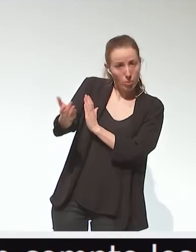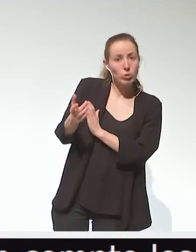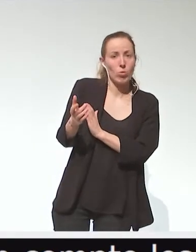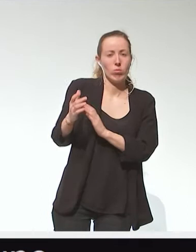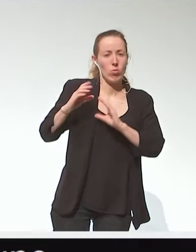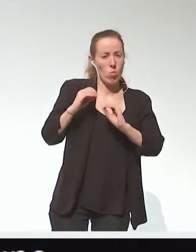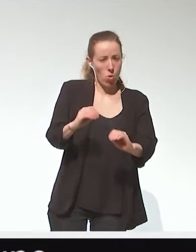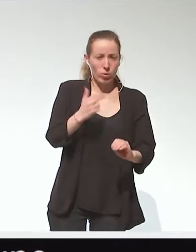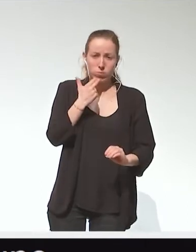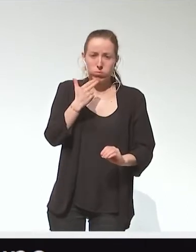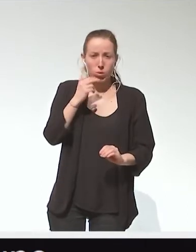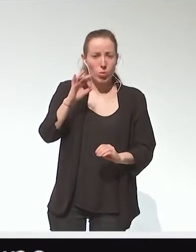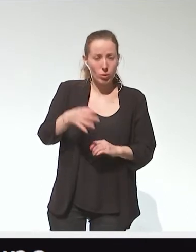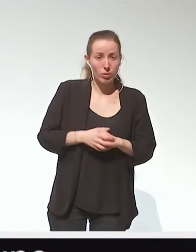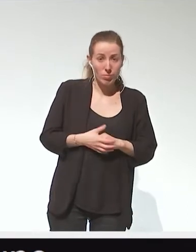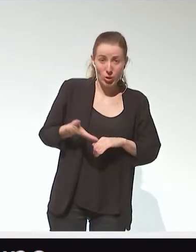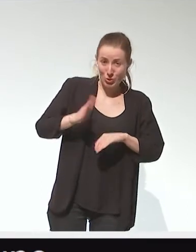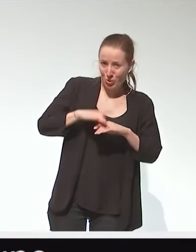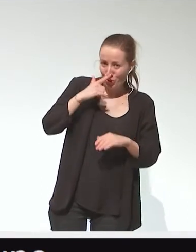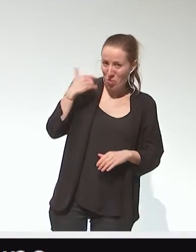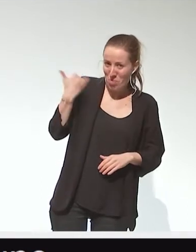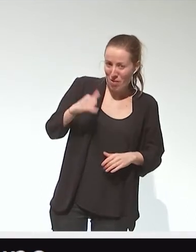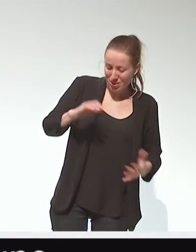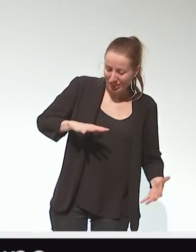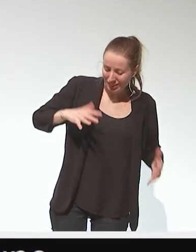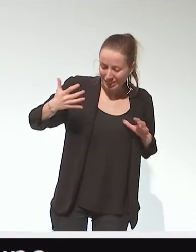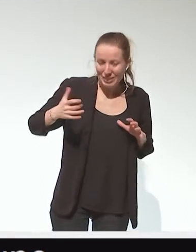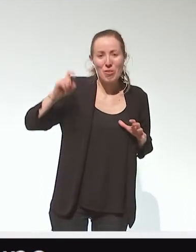long way to go, but we have come a long way already.